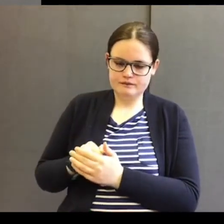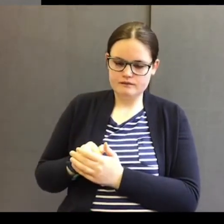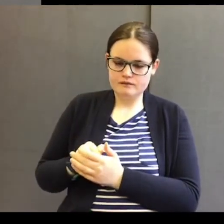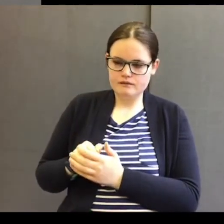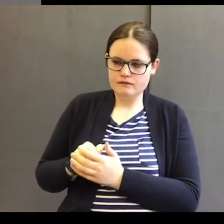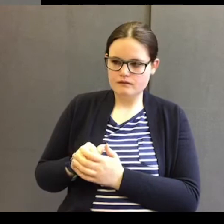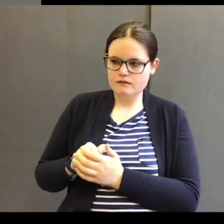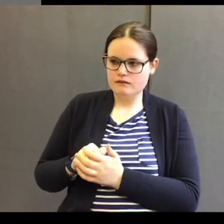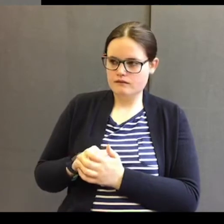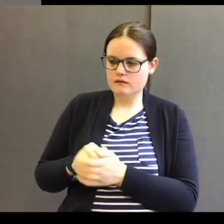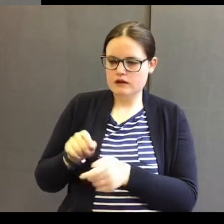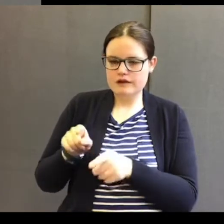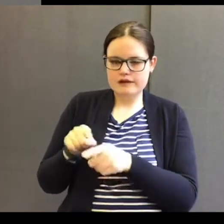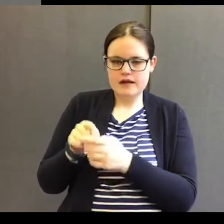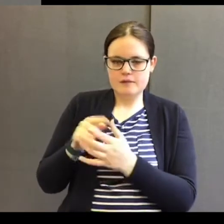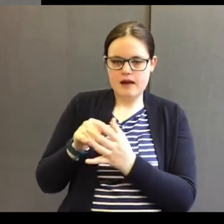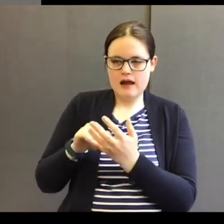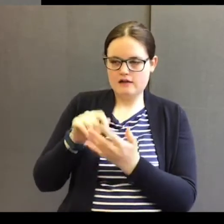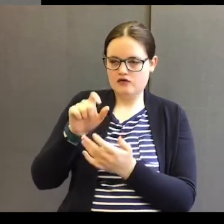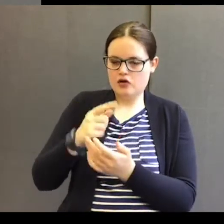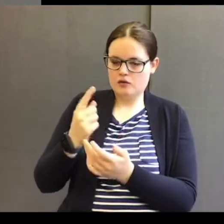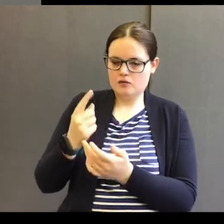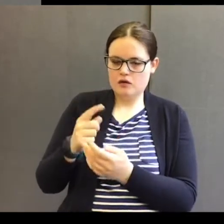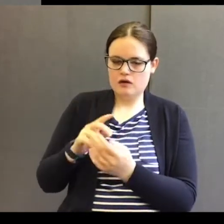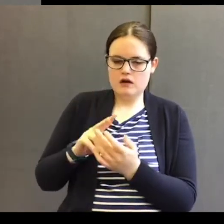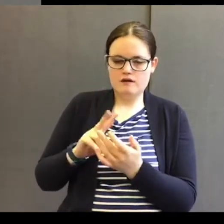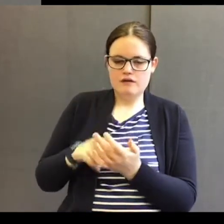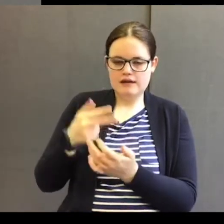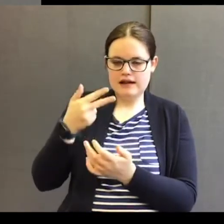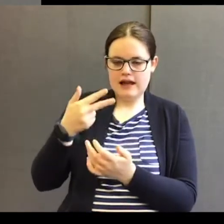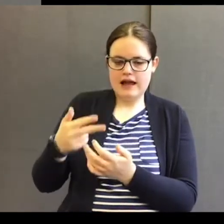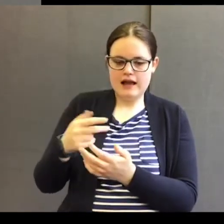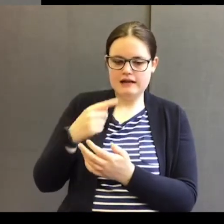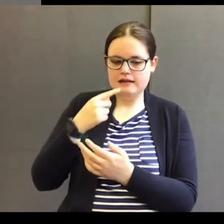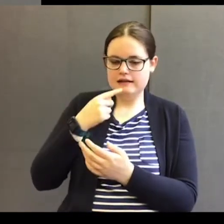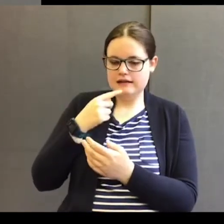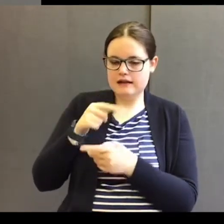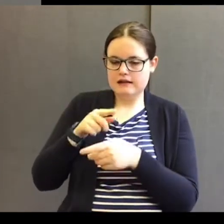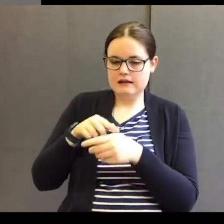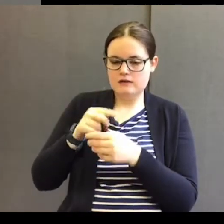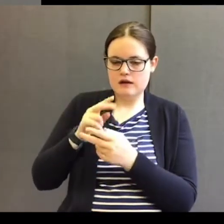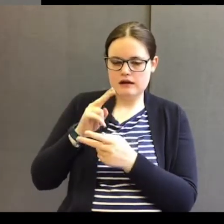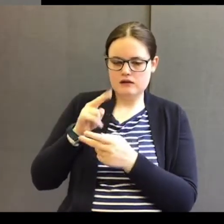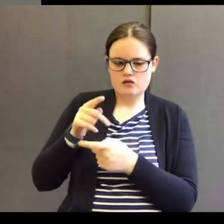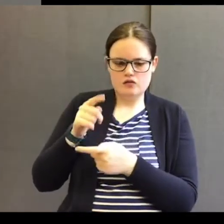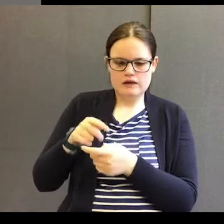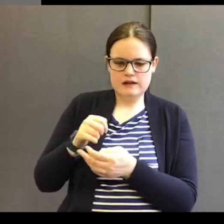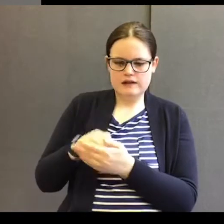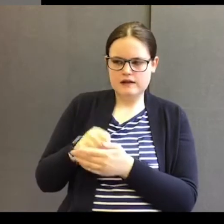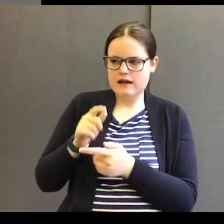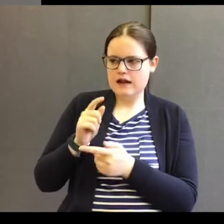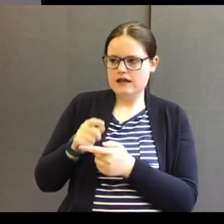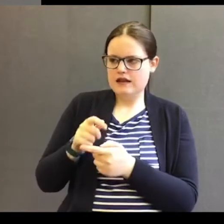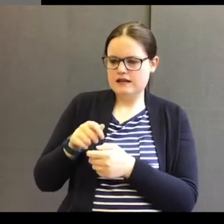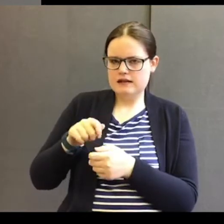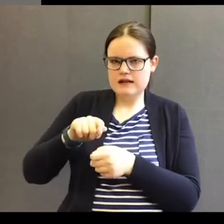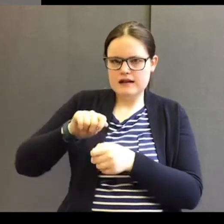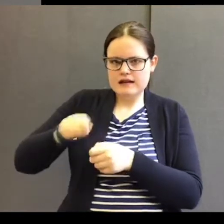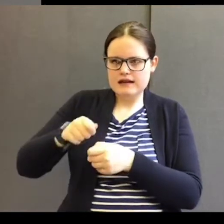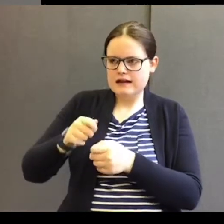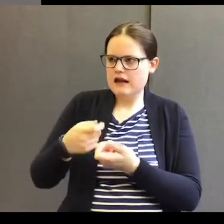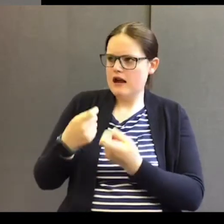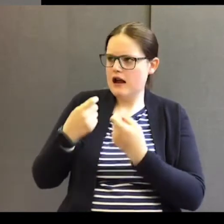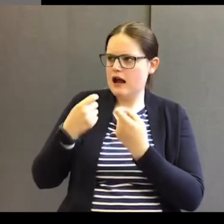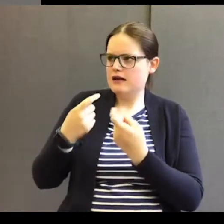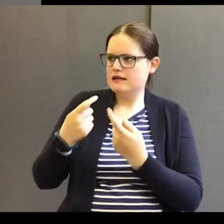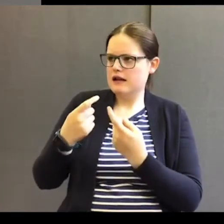that's almost identical to Acts chapter 1. And verse 8, we said at the time when we looked at this, that this was the